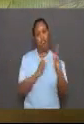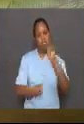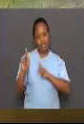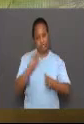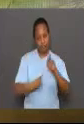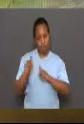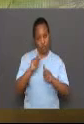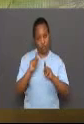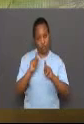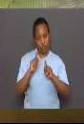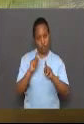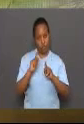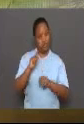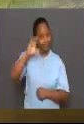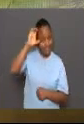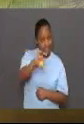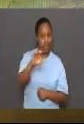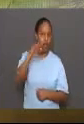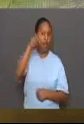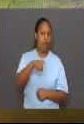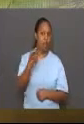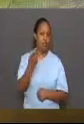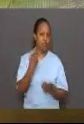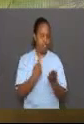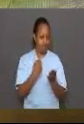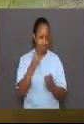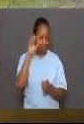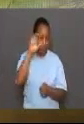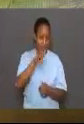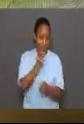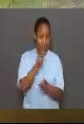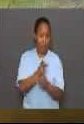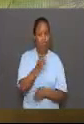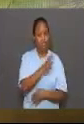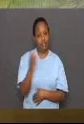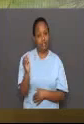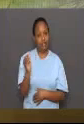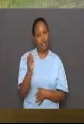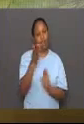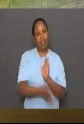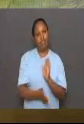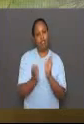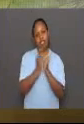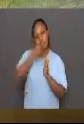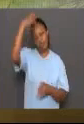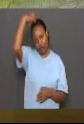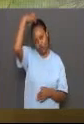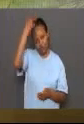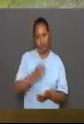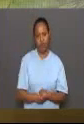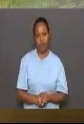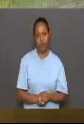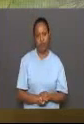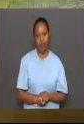the duty to respect and observe the Constitution. Those